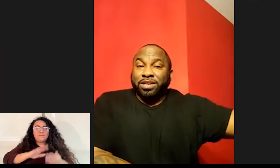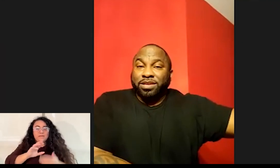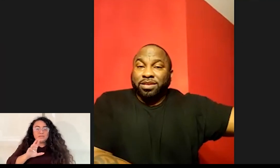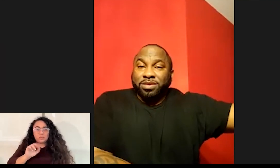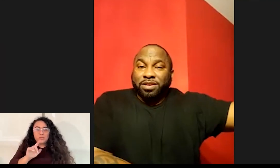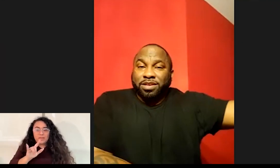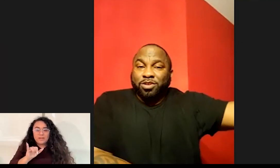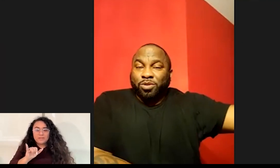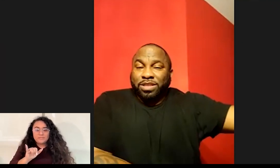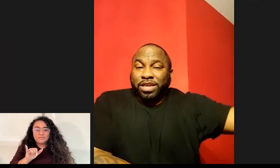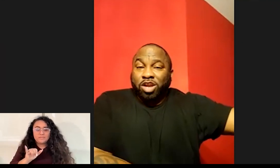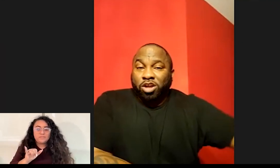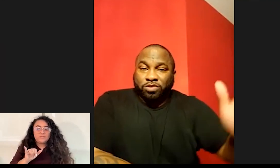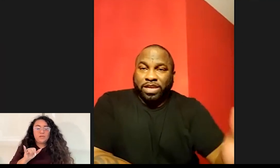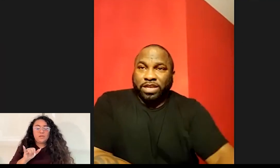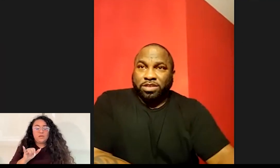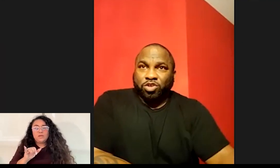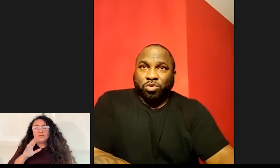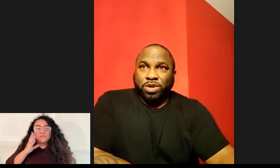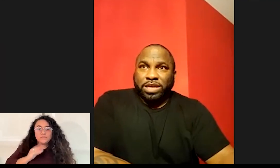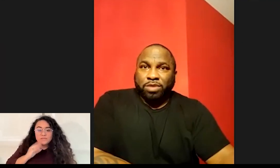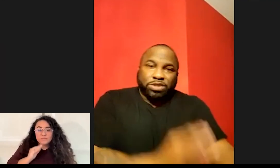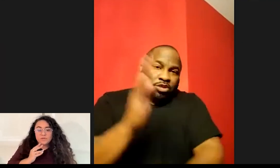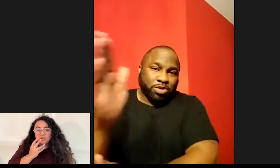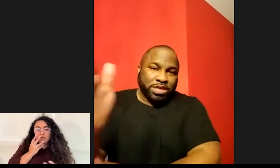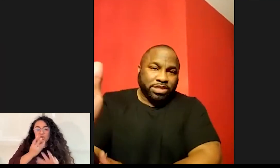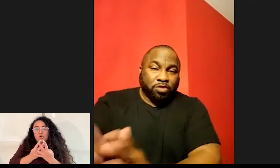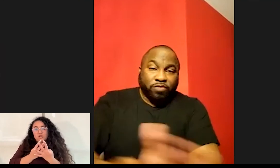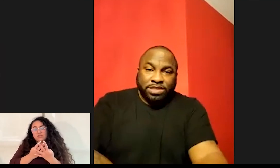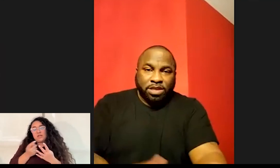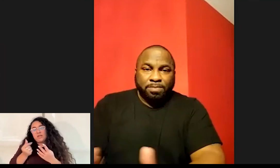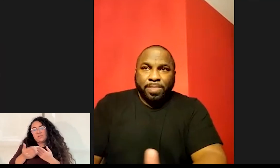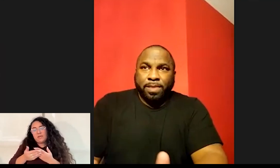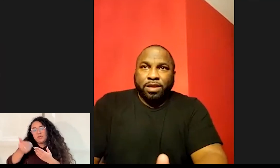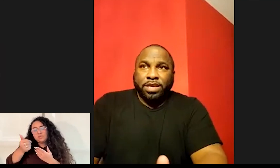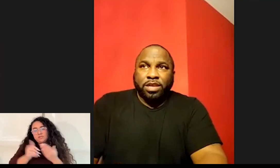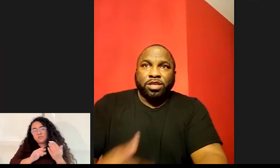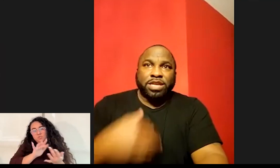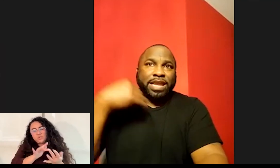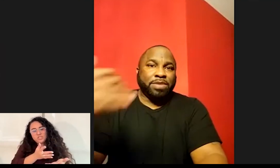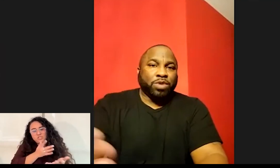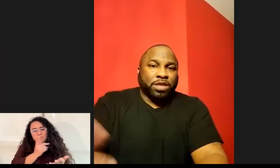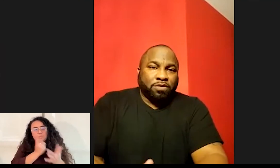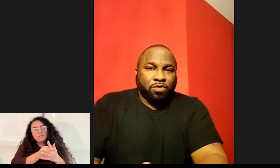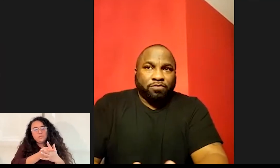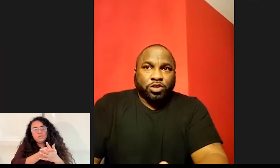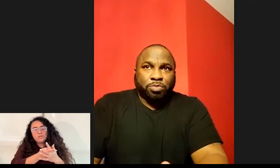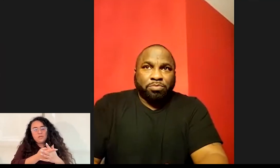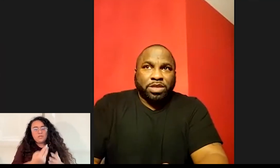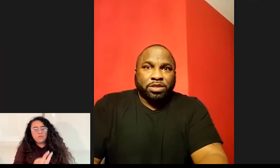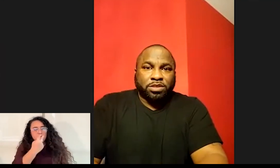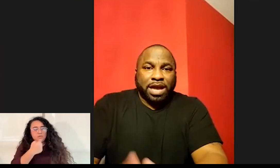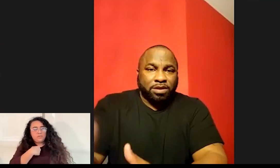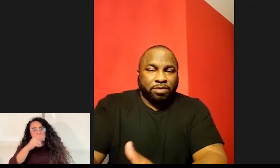being, mm-hmm. you know, incarcerated. So it was a little bit easier to reach them. And then they're looking at me with a level of